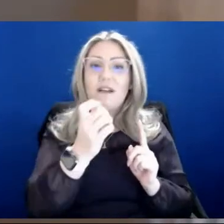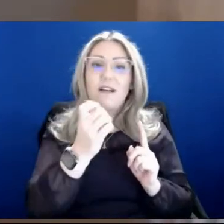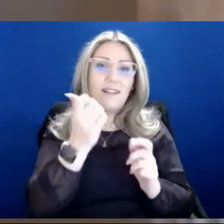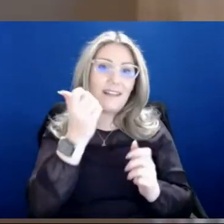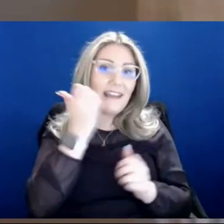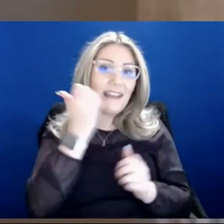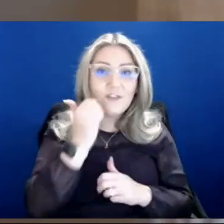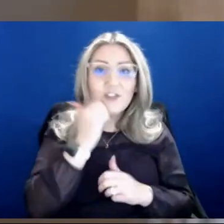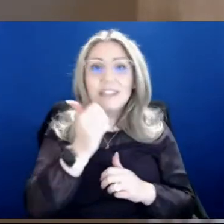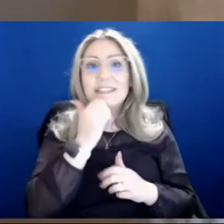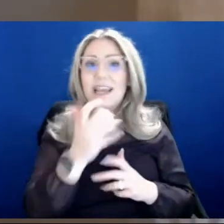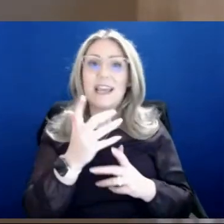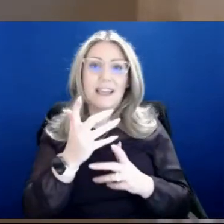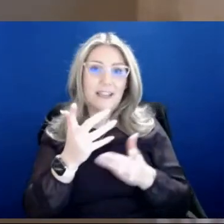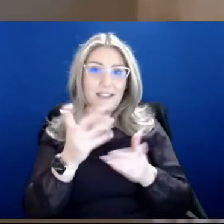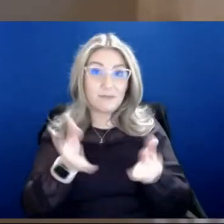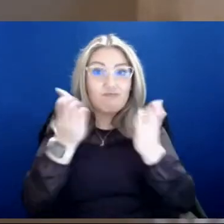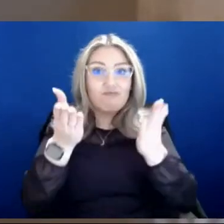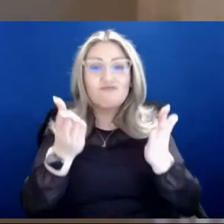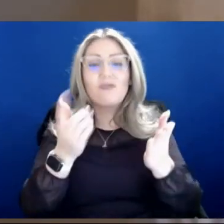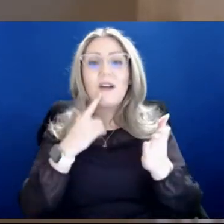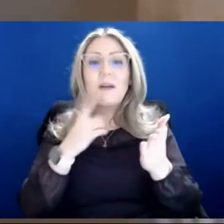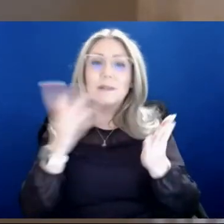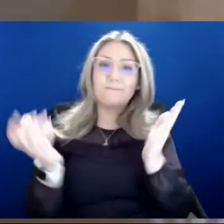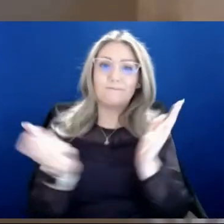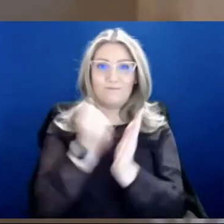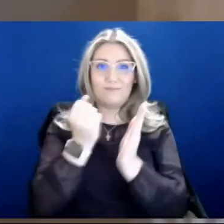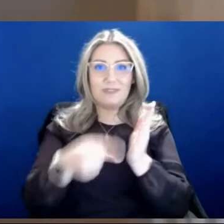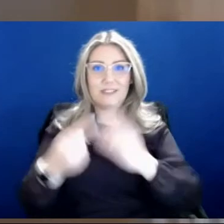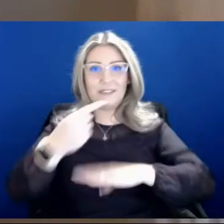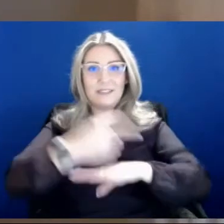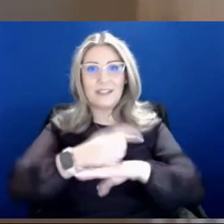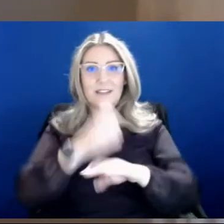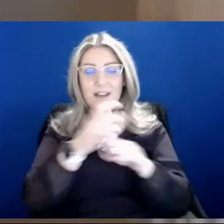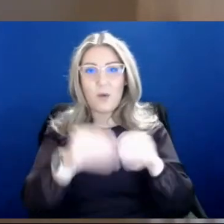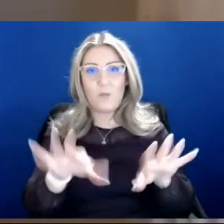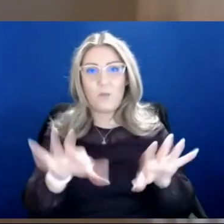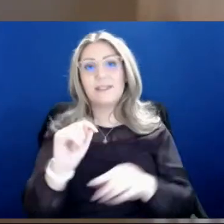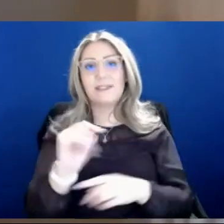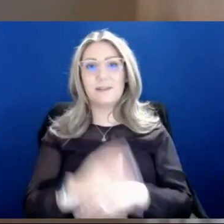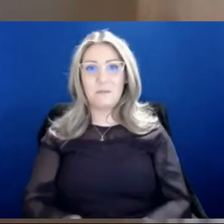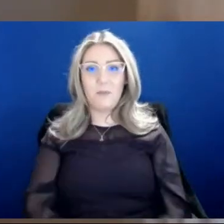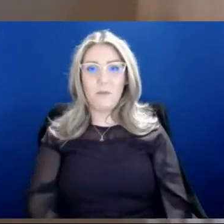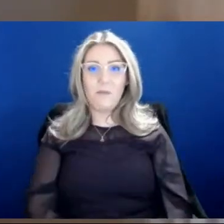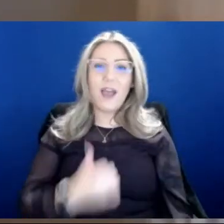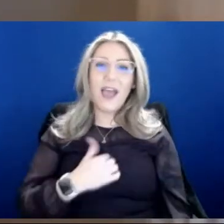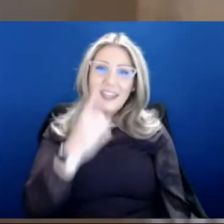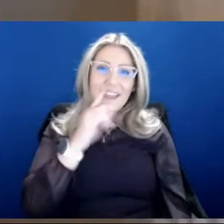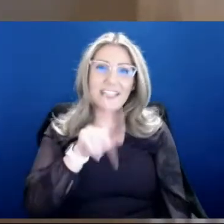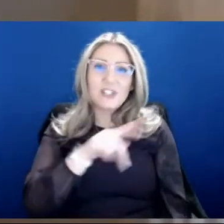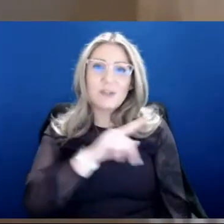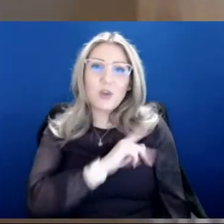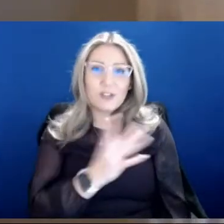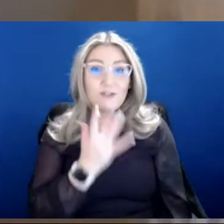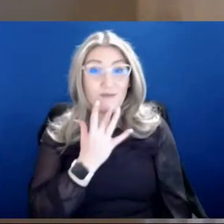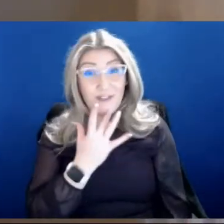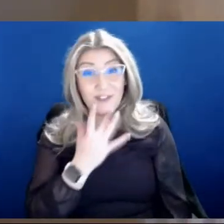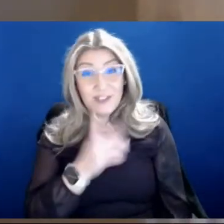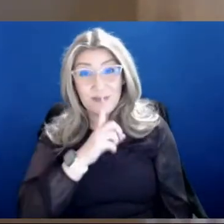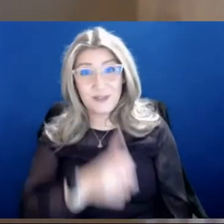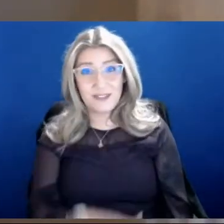so I'm going to take this day that I have and not waste it. So I think it's a personal preference, really.